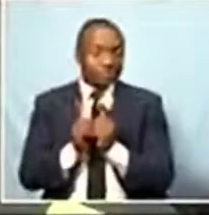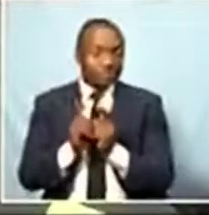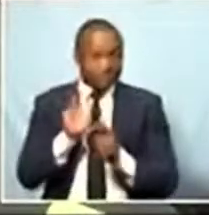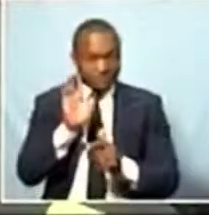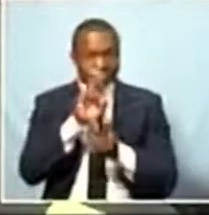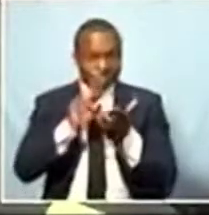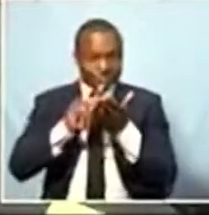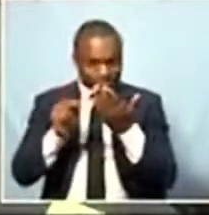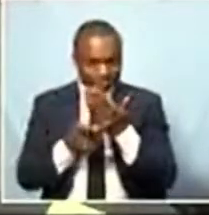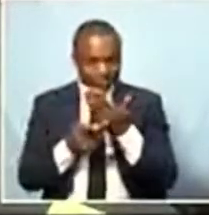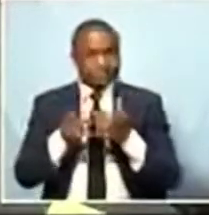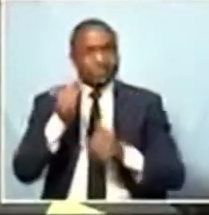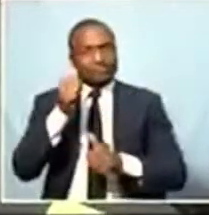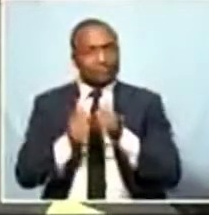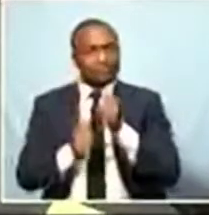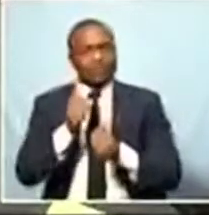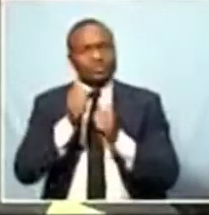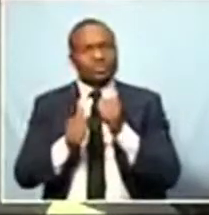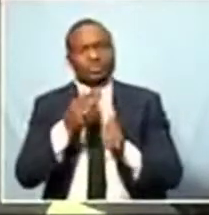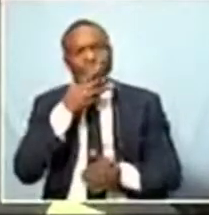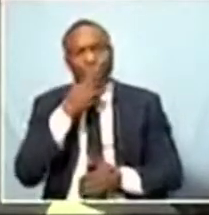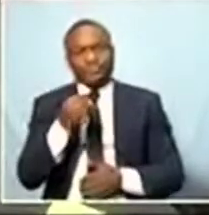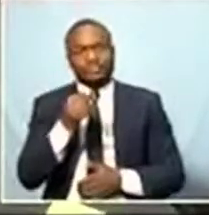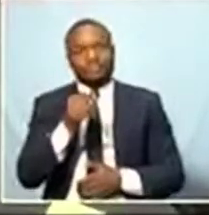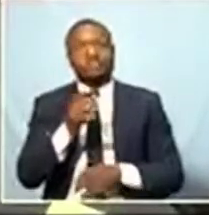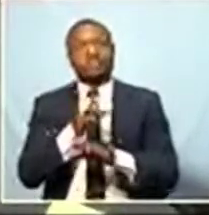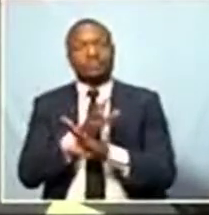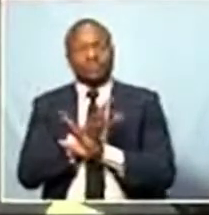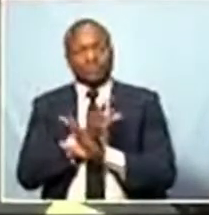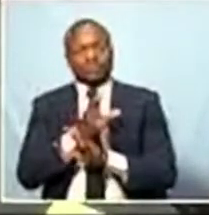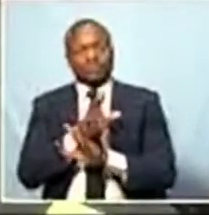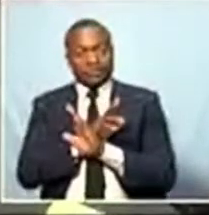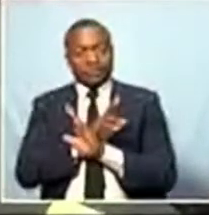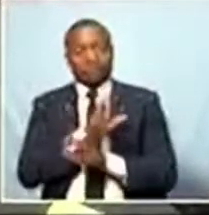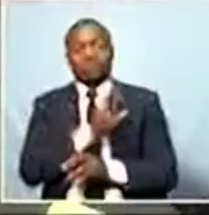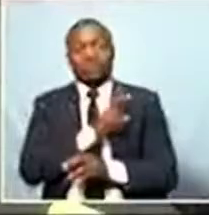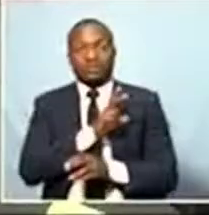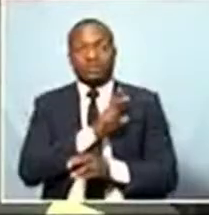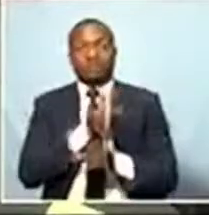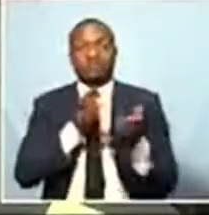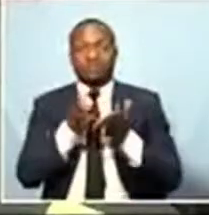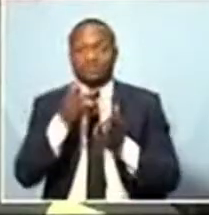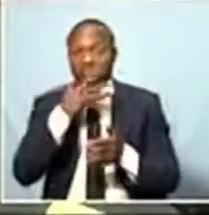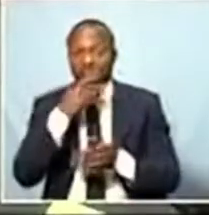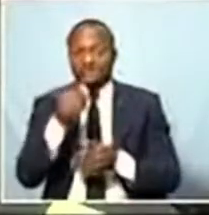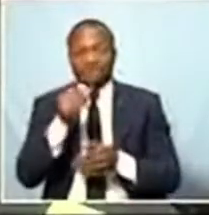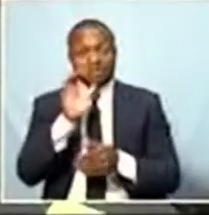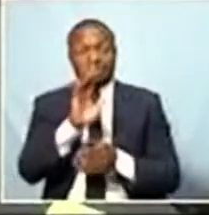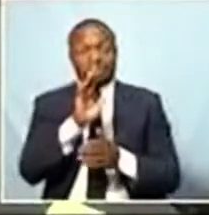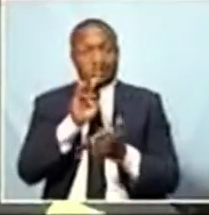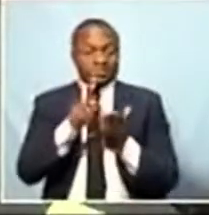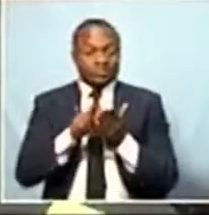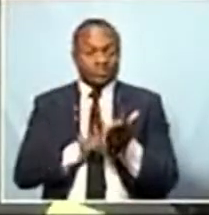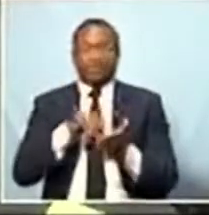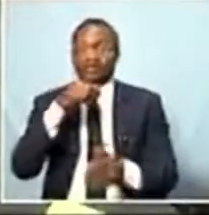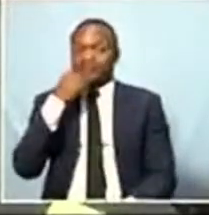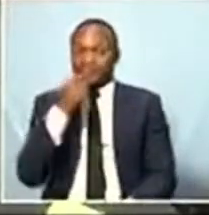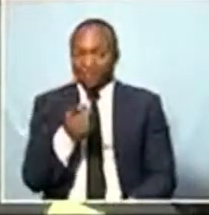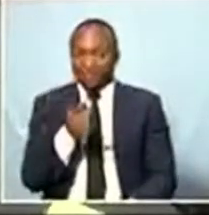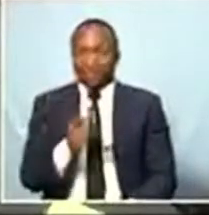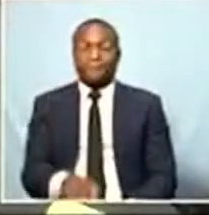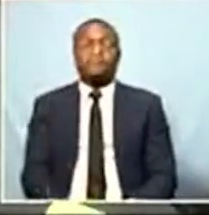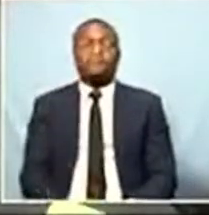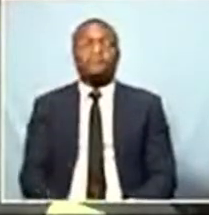undertakings. Which commission? The Police Service Commission. Because in their submission they are saying